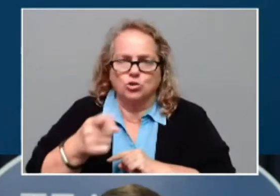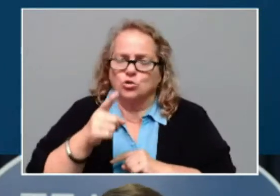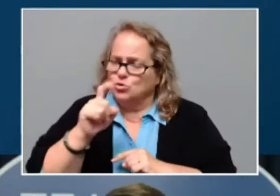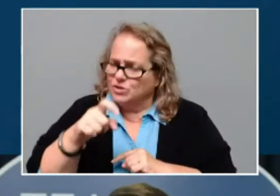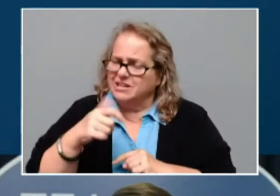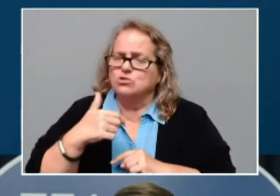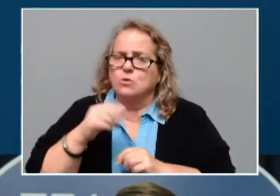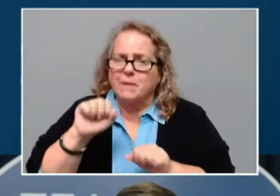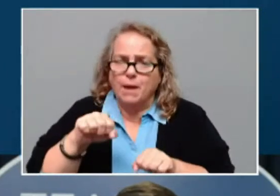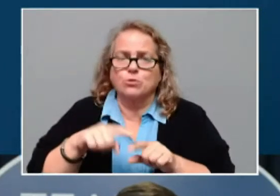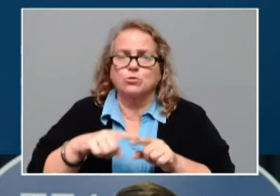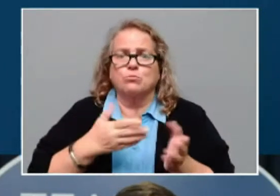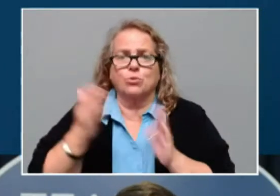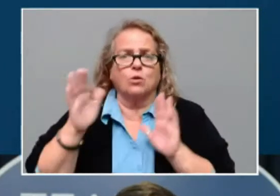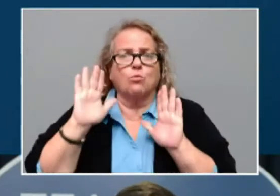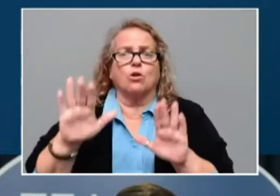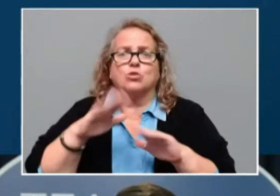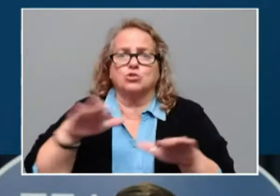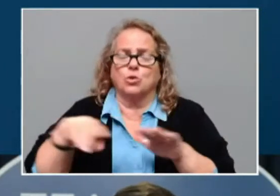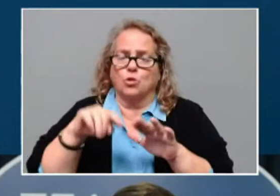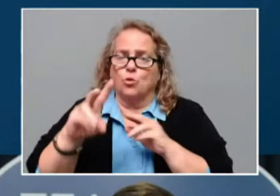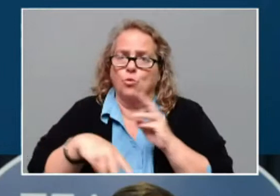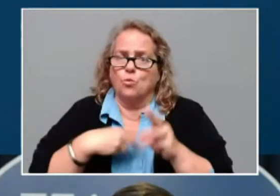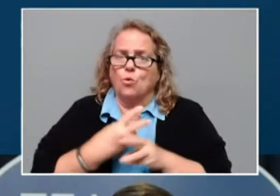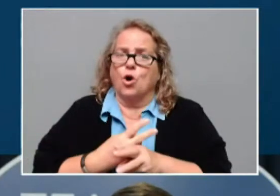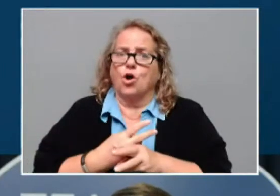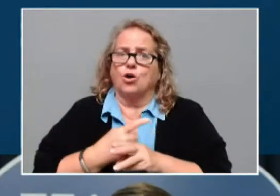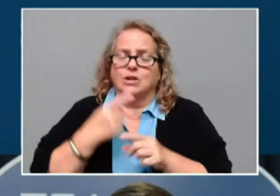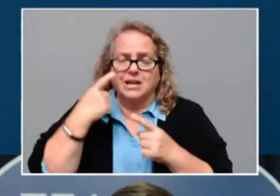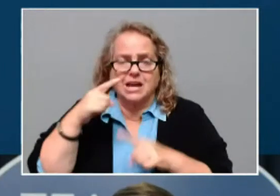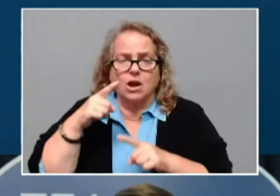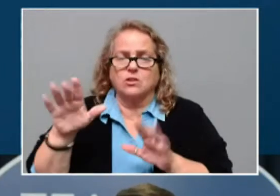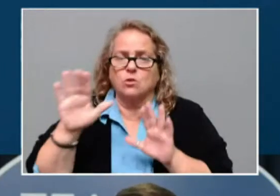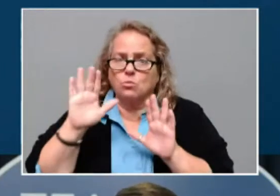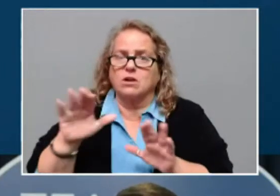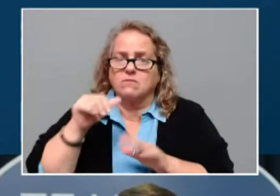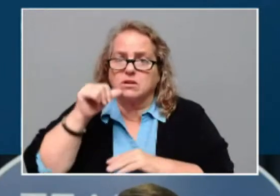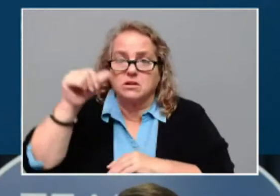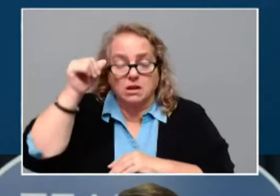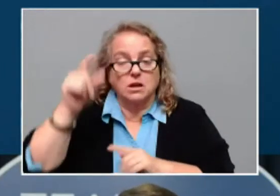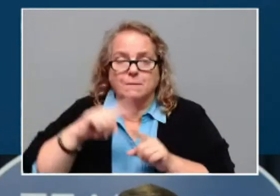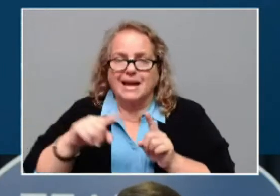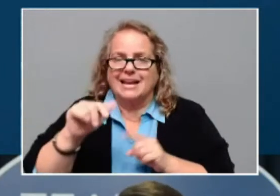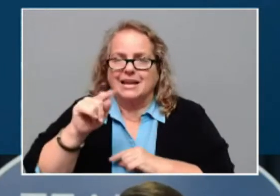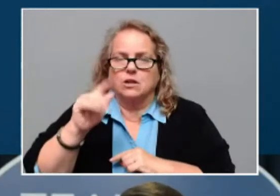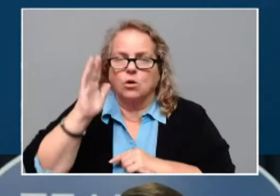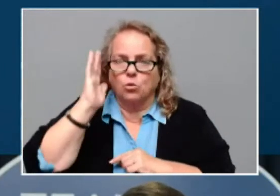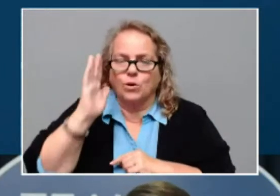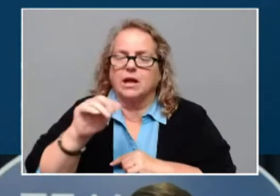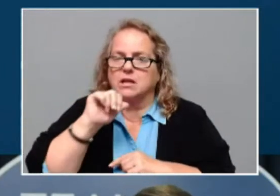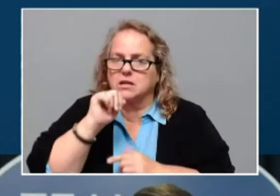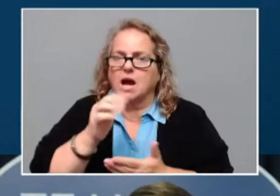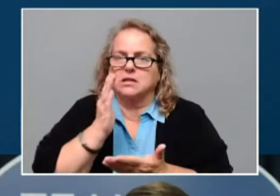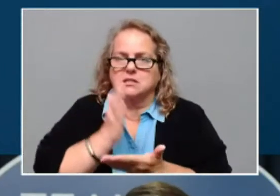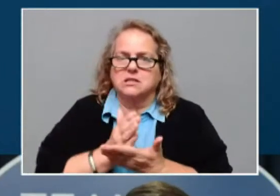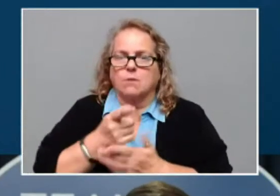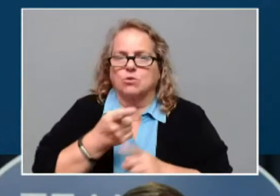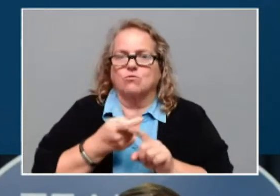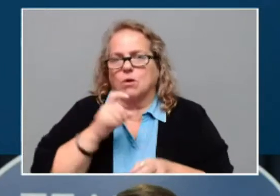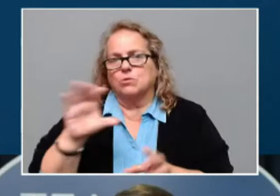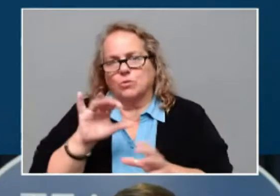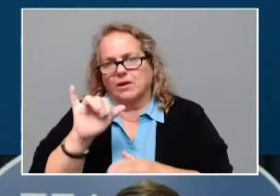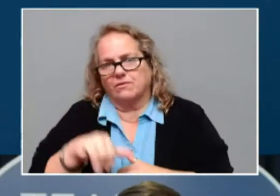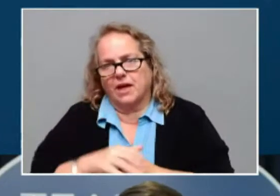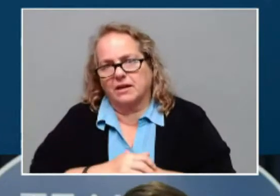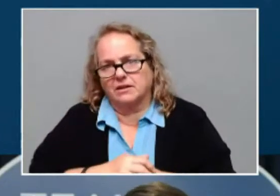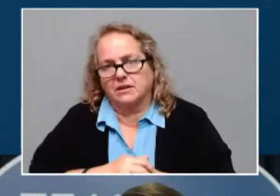and raising them into incredible adults. This will not stop you from doing that. If you don't get vaccinated,